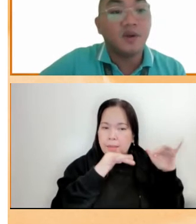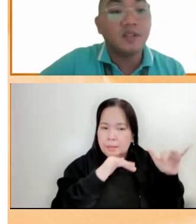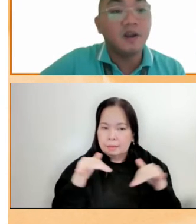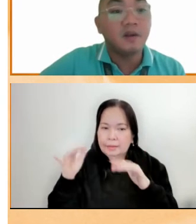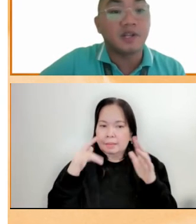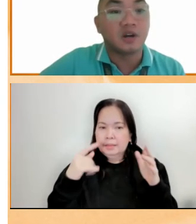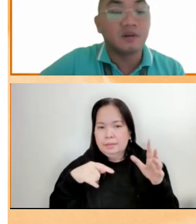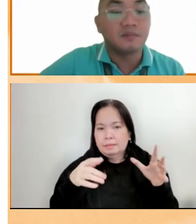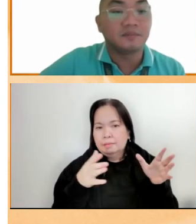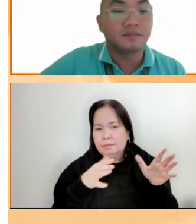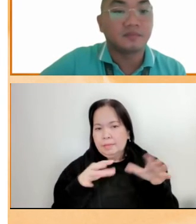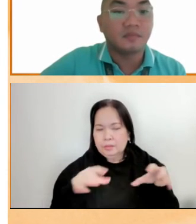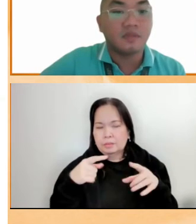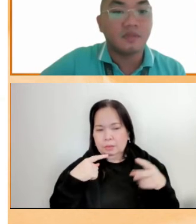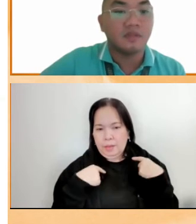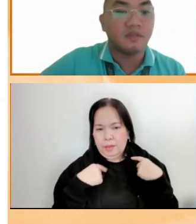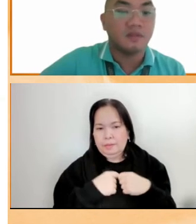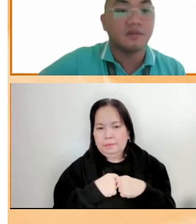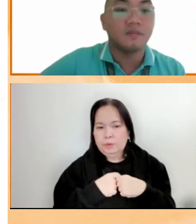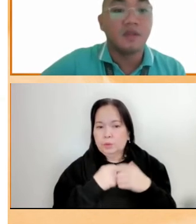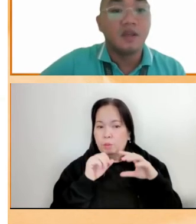So in the bigger picture,